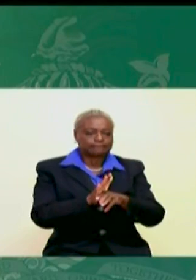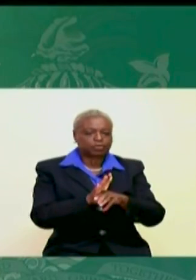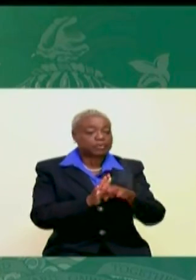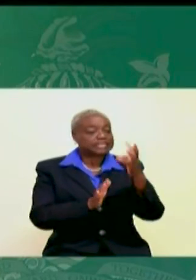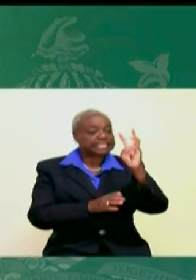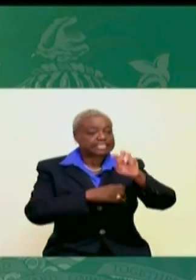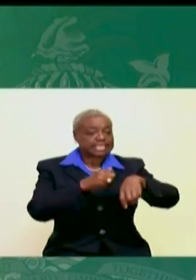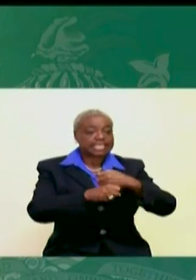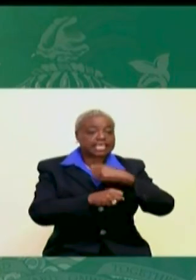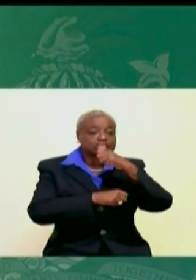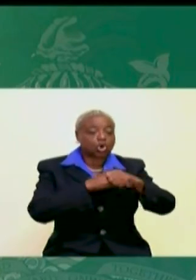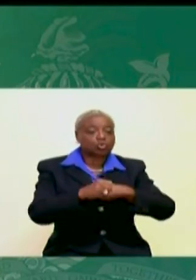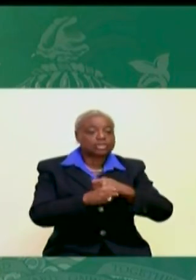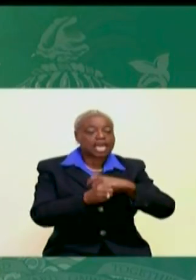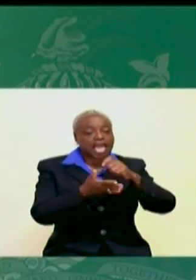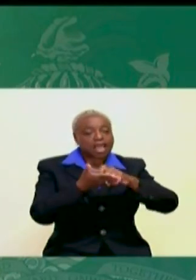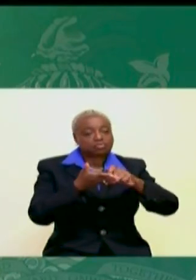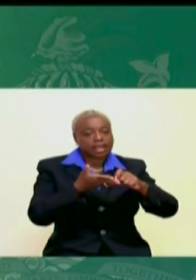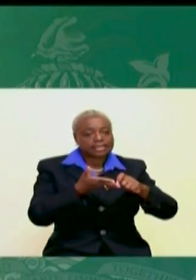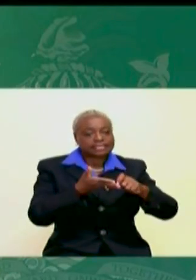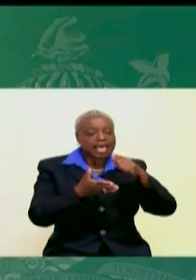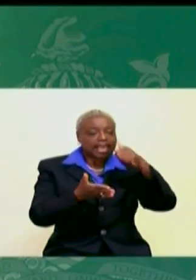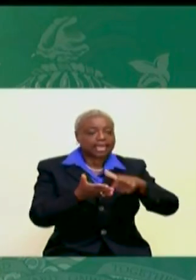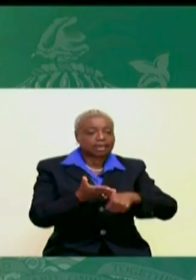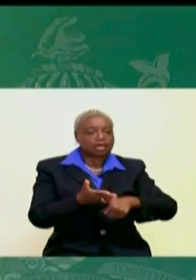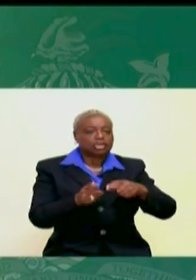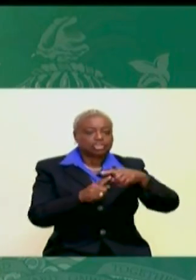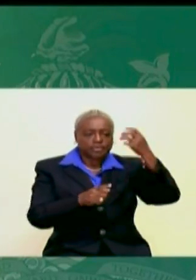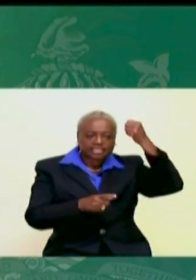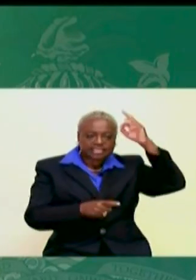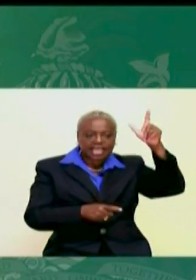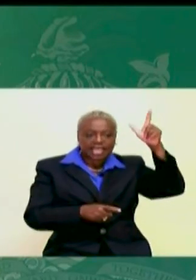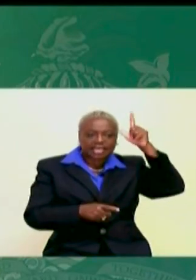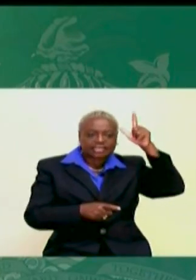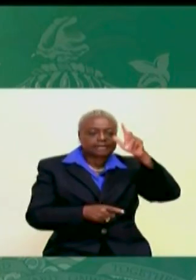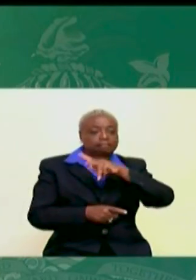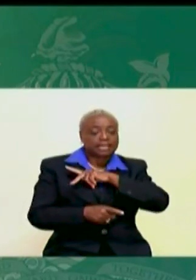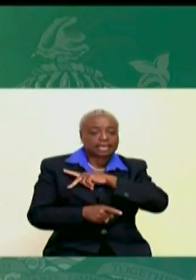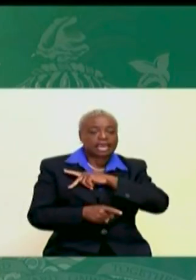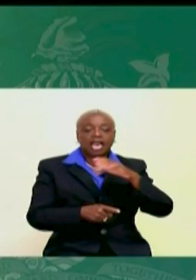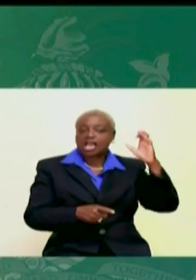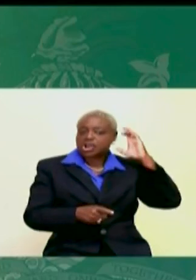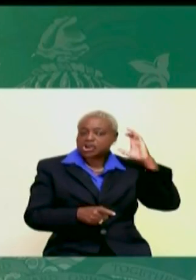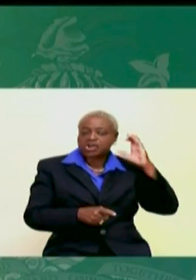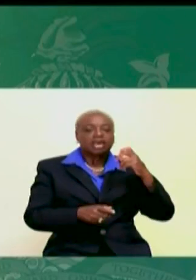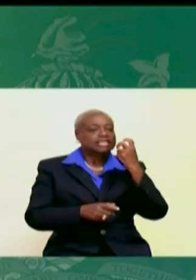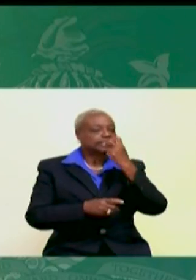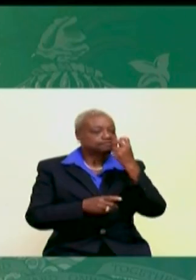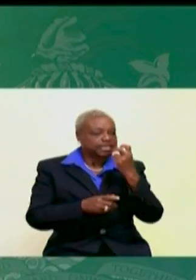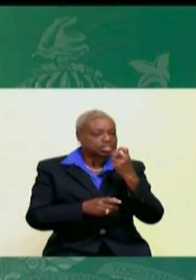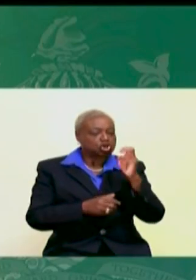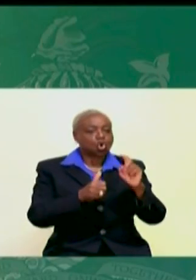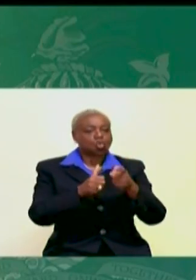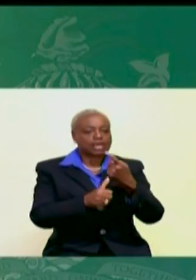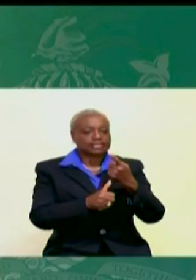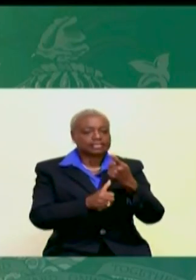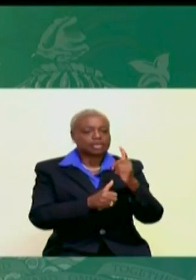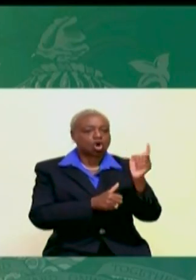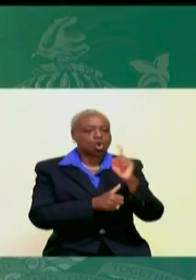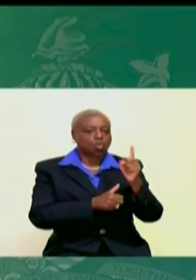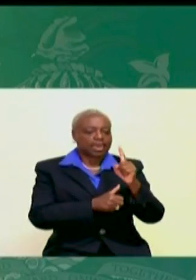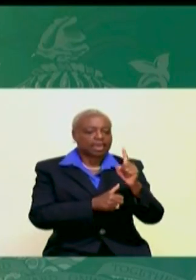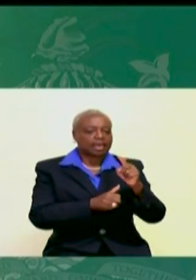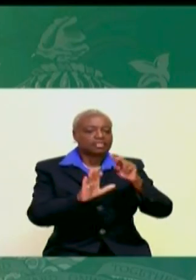then Prime Minister, Sir Lyndon Finley, because I heard a speech once where one of the chairmen of the